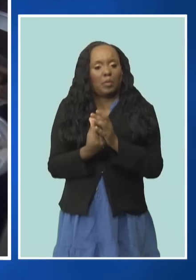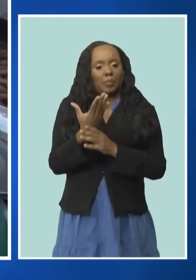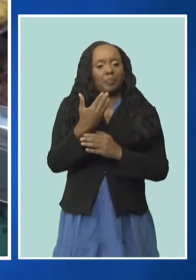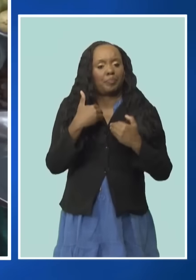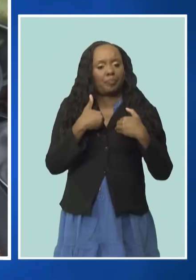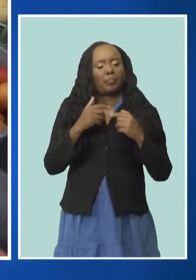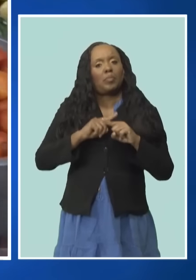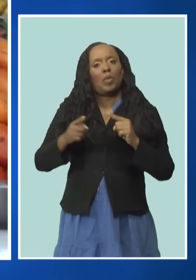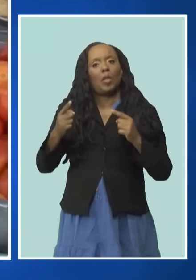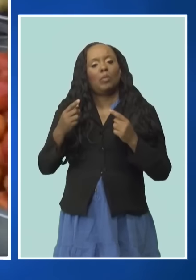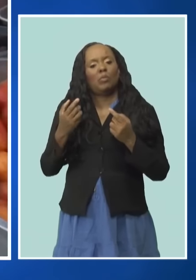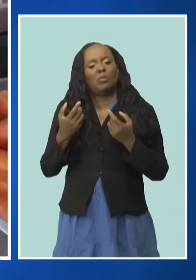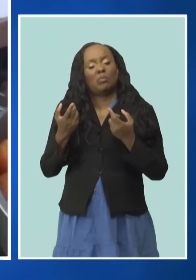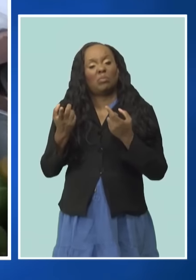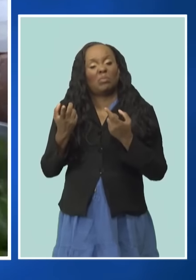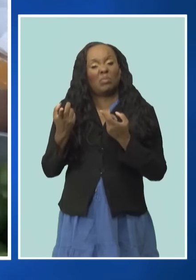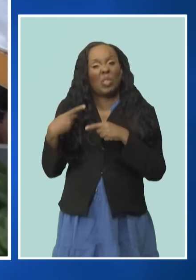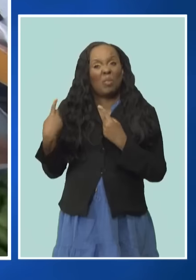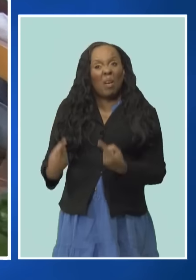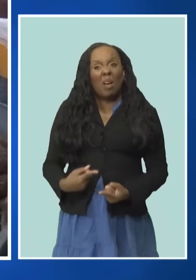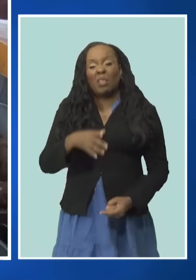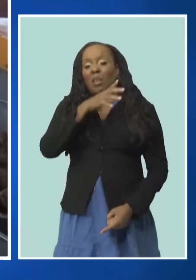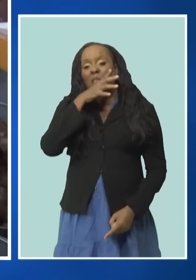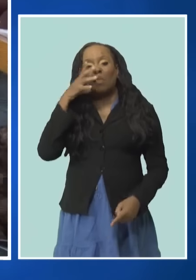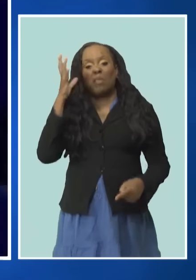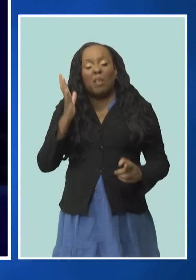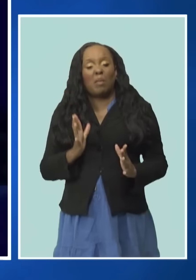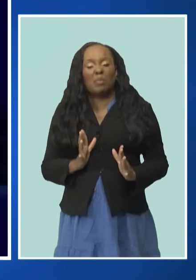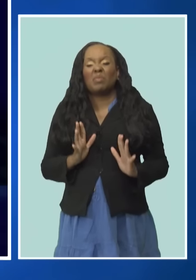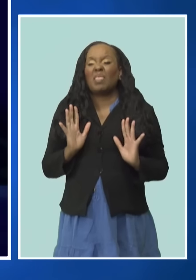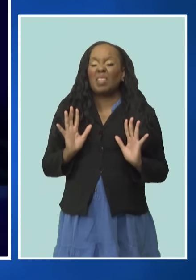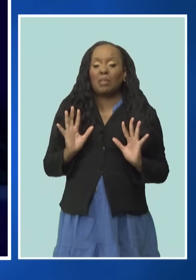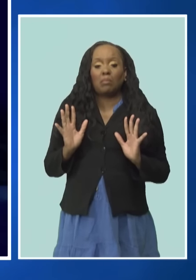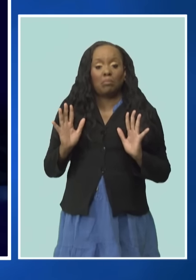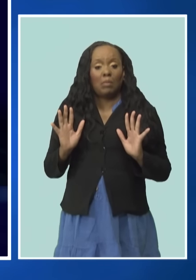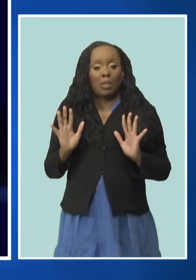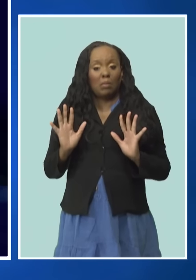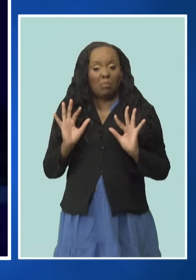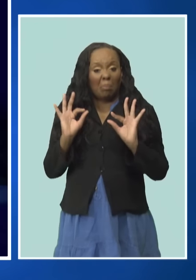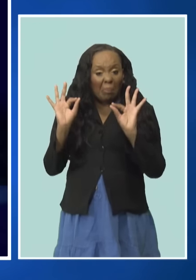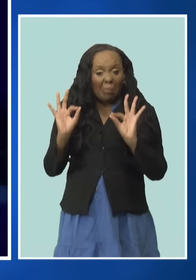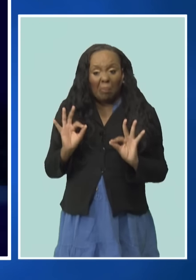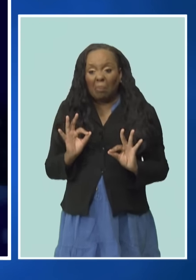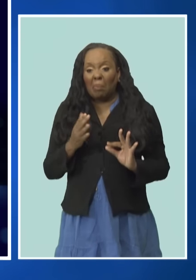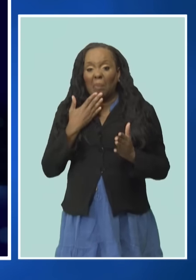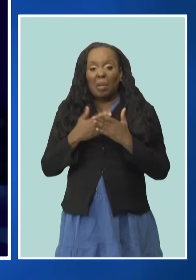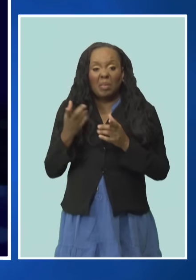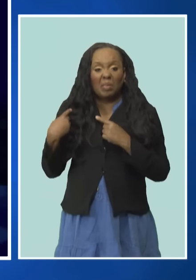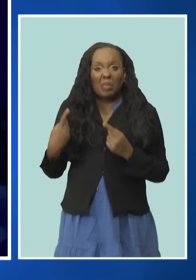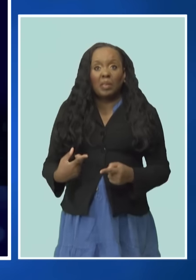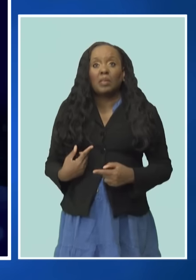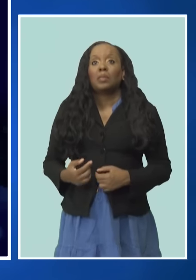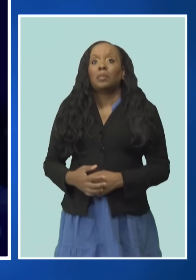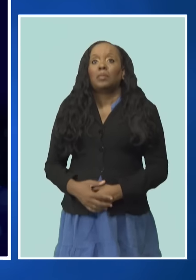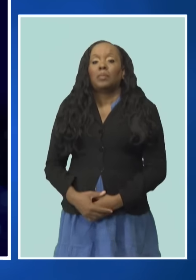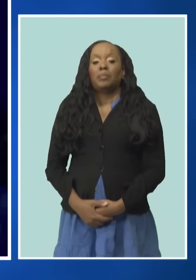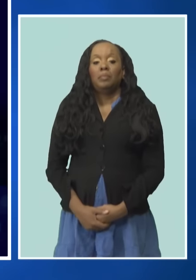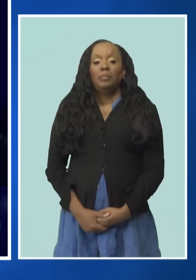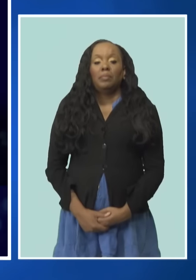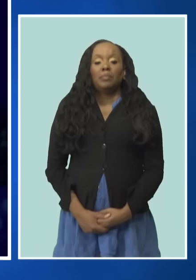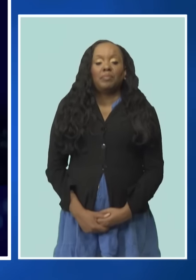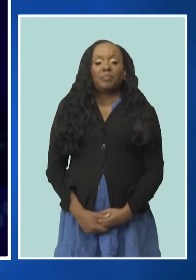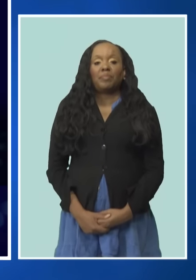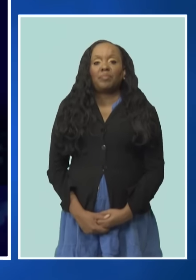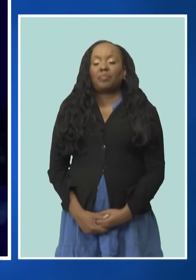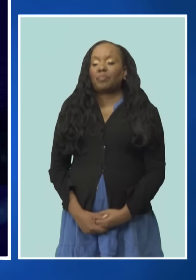held their own. I think that when it was the end of the year, if the weather continues to rain, it should have stable production.